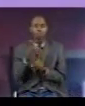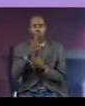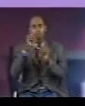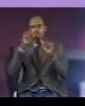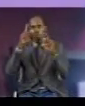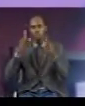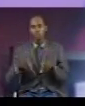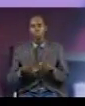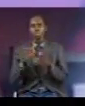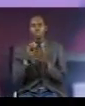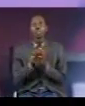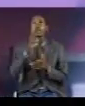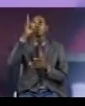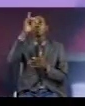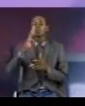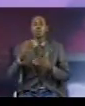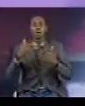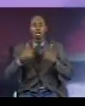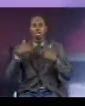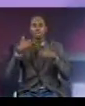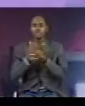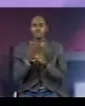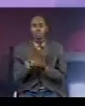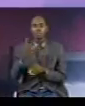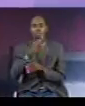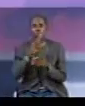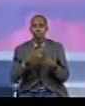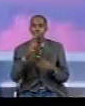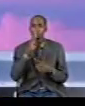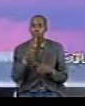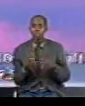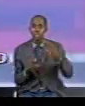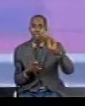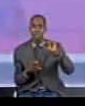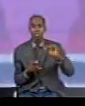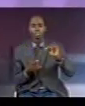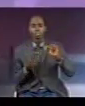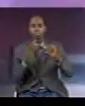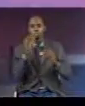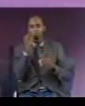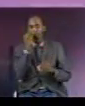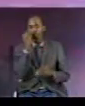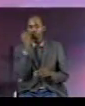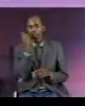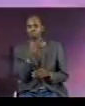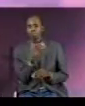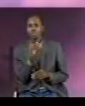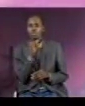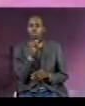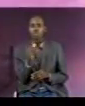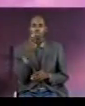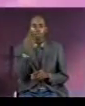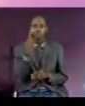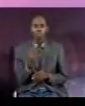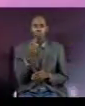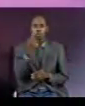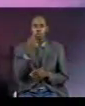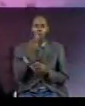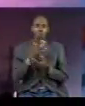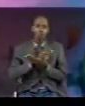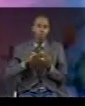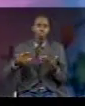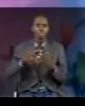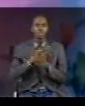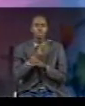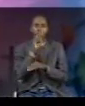created you to be. And then neglect not the holy nation of the Lord. It says, the Lord